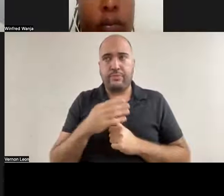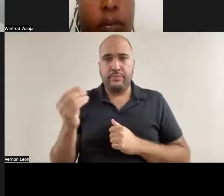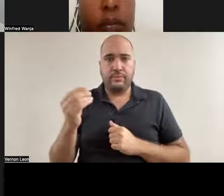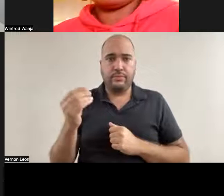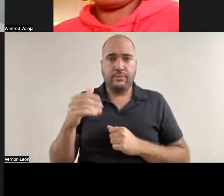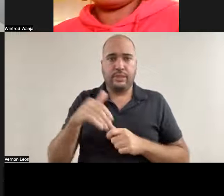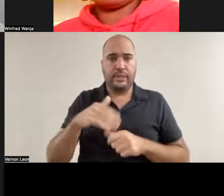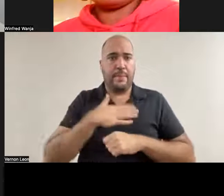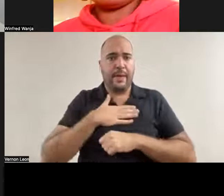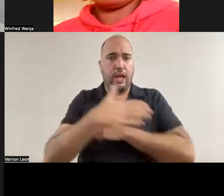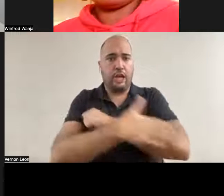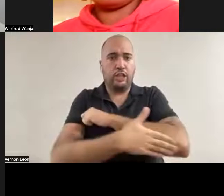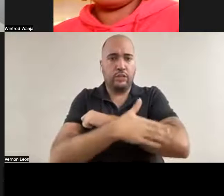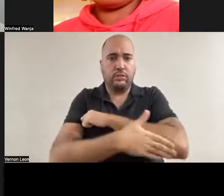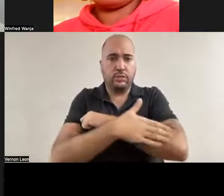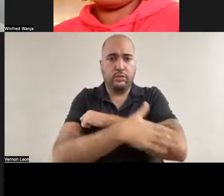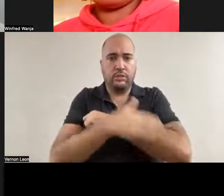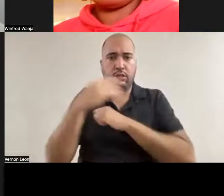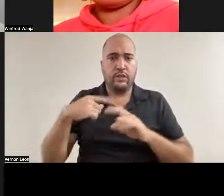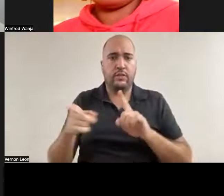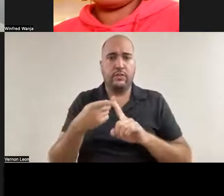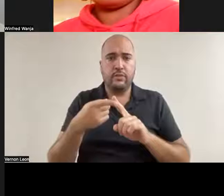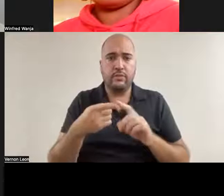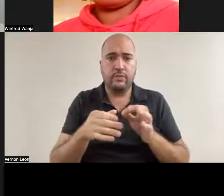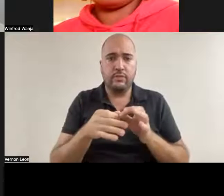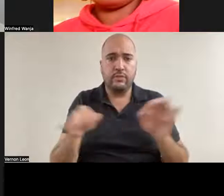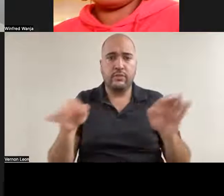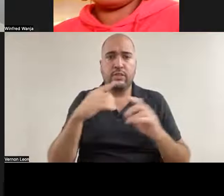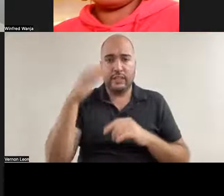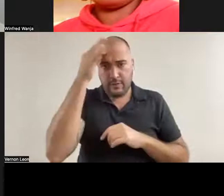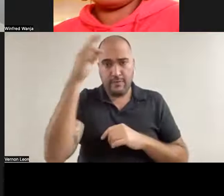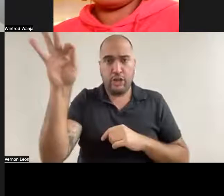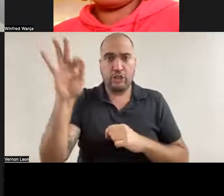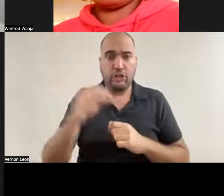in my country, our first language is French.